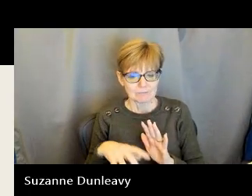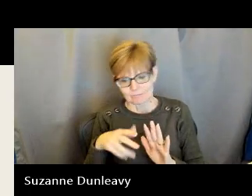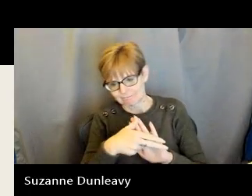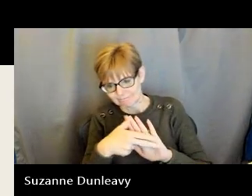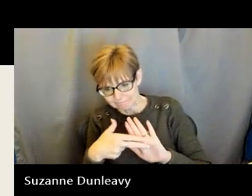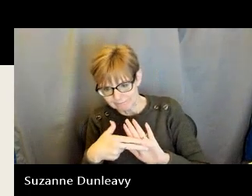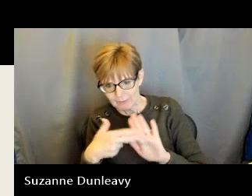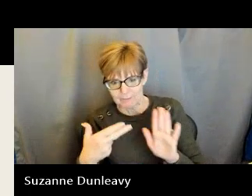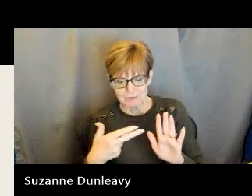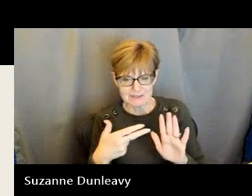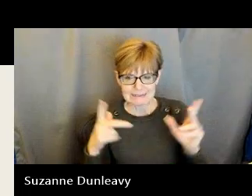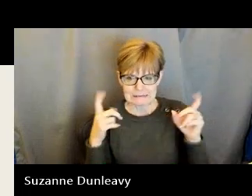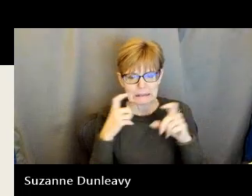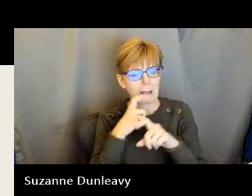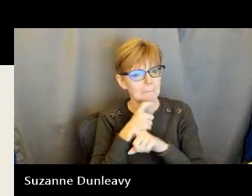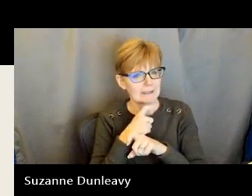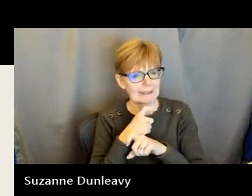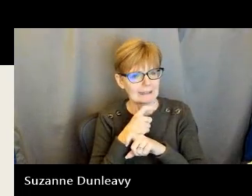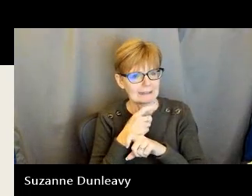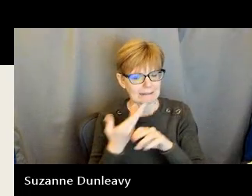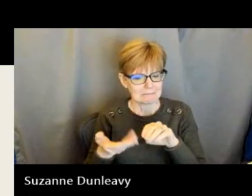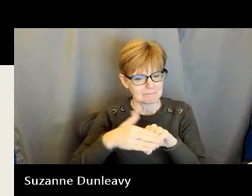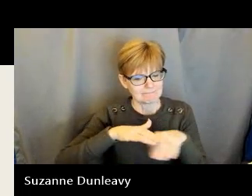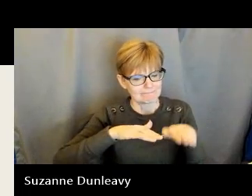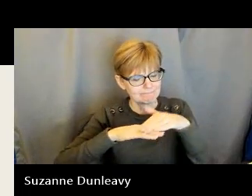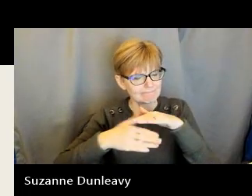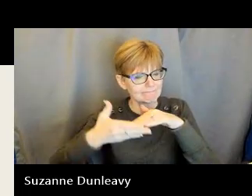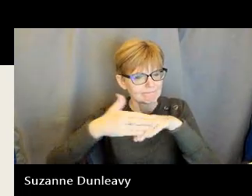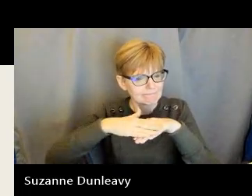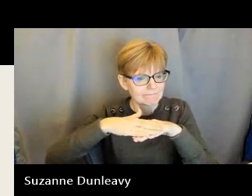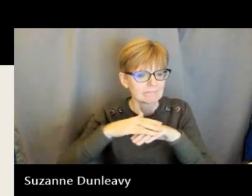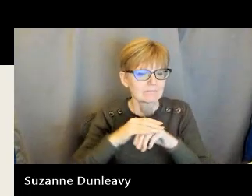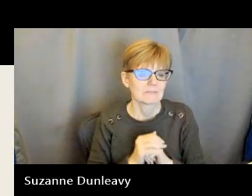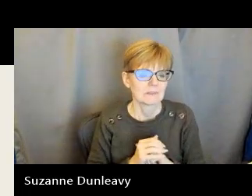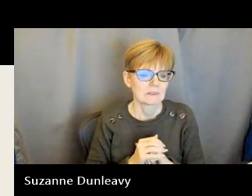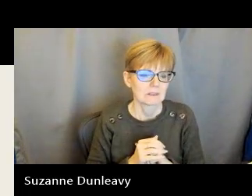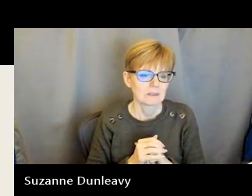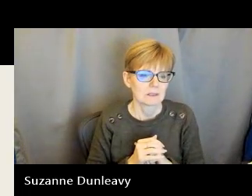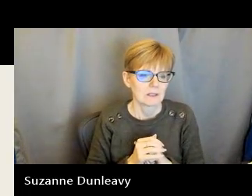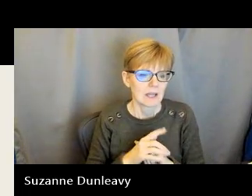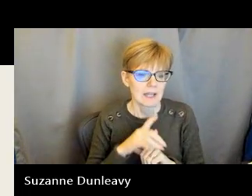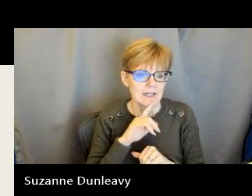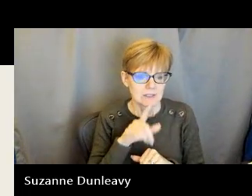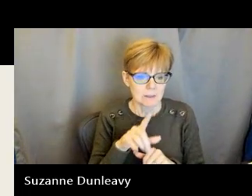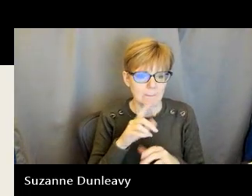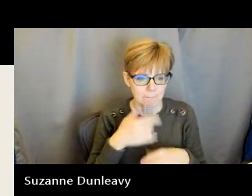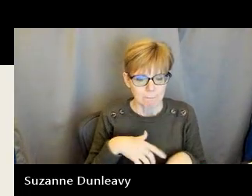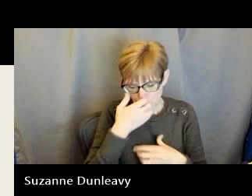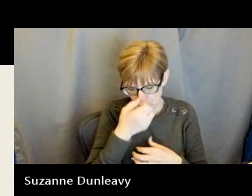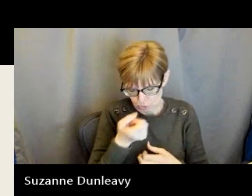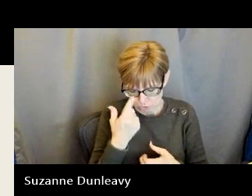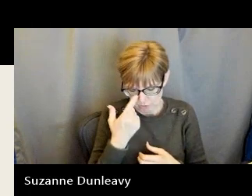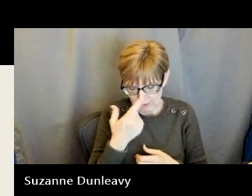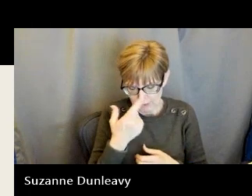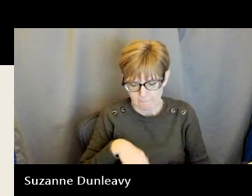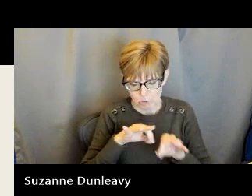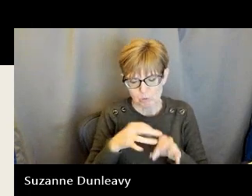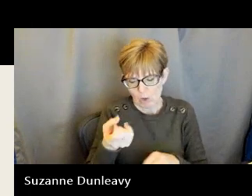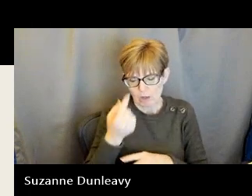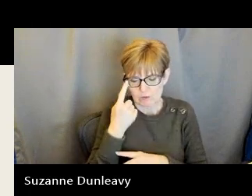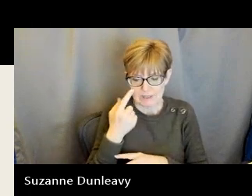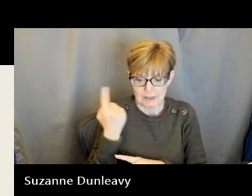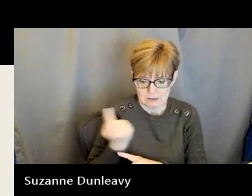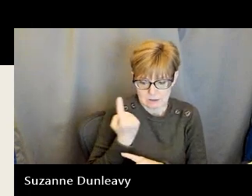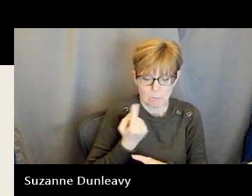it's helpful to understand one's experience with racism and discrimination, and not just race, because the important note here that I want to make